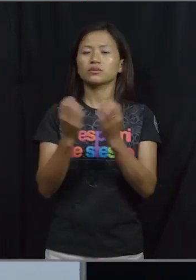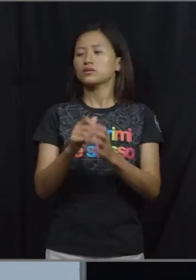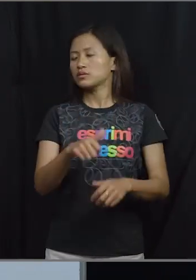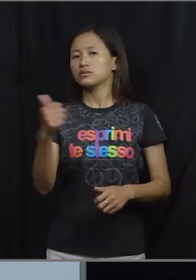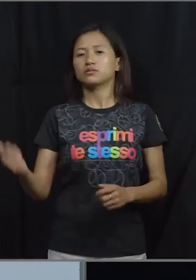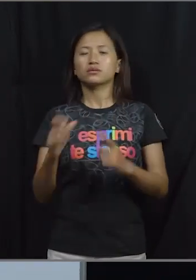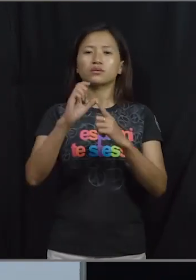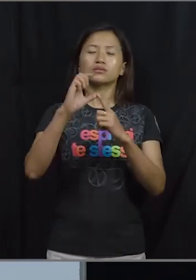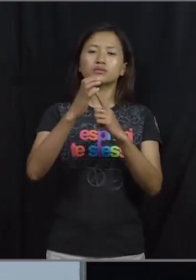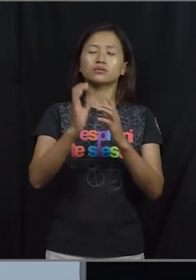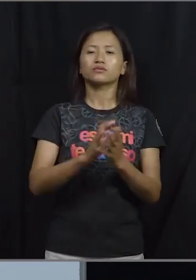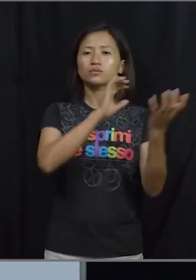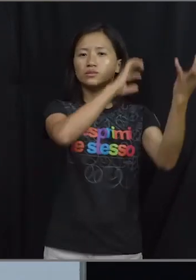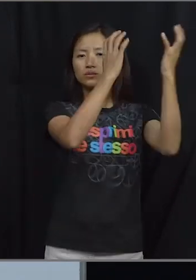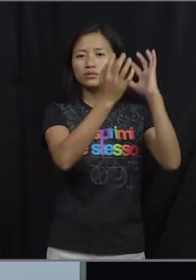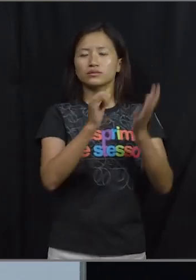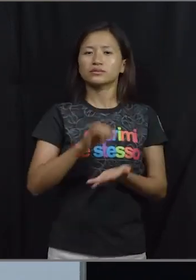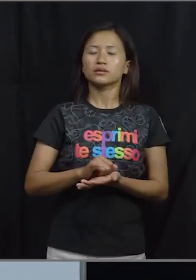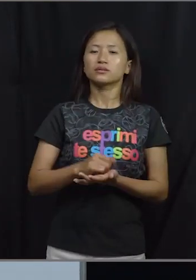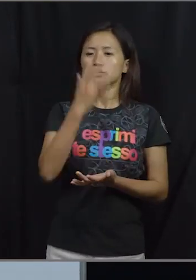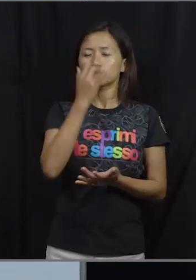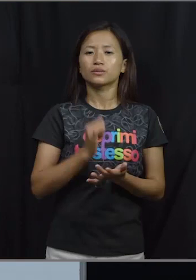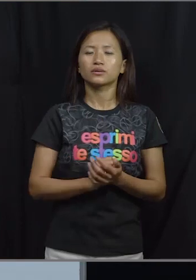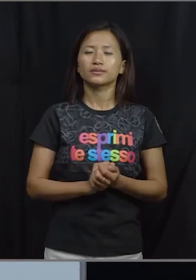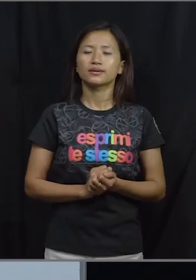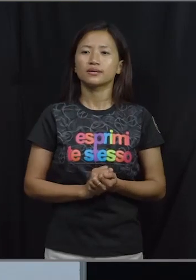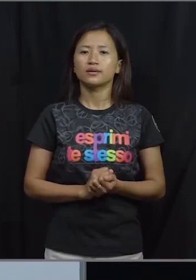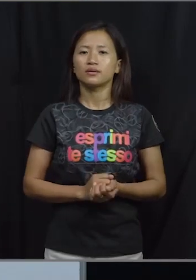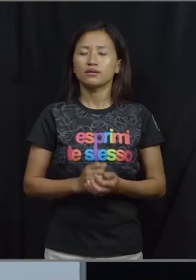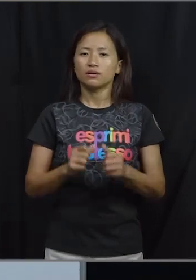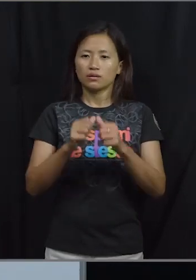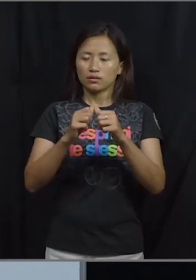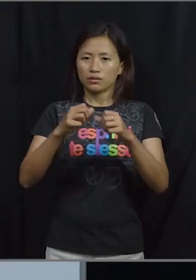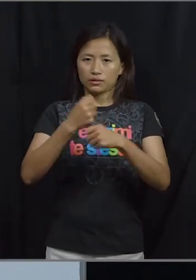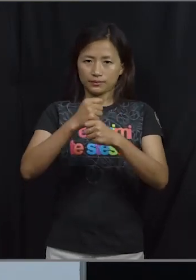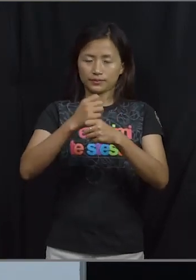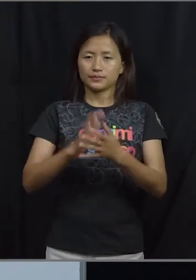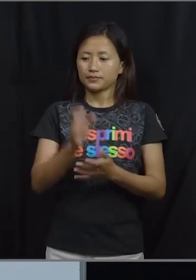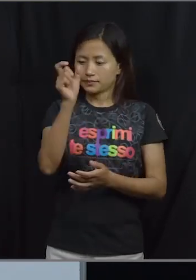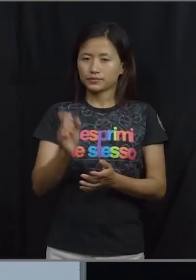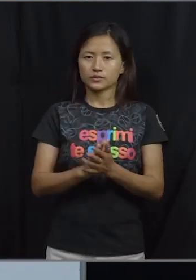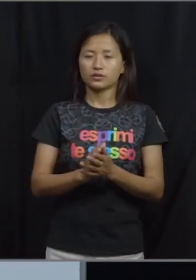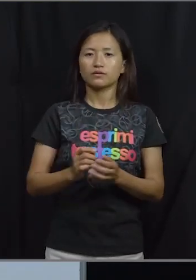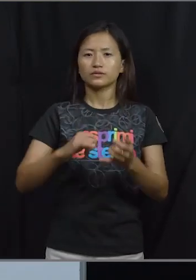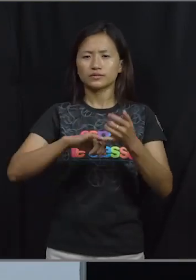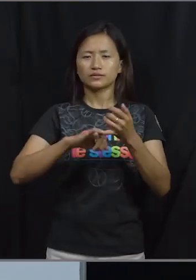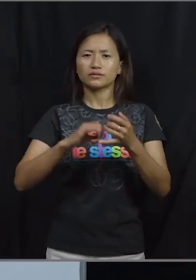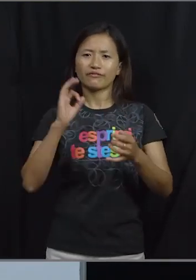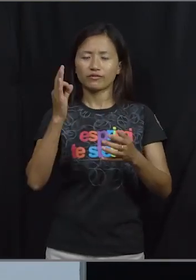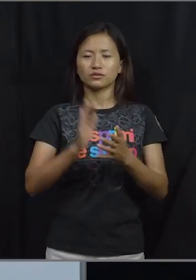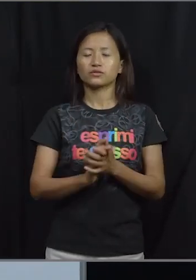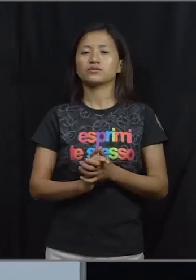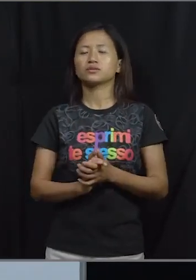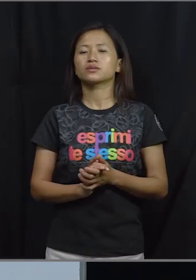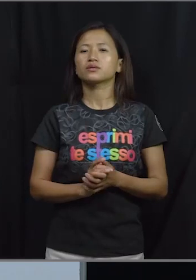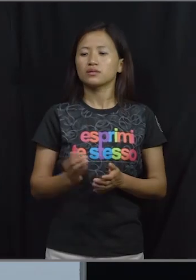cultures of the world also, isn't it? So that is why it is said that architectural monuments or the style of building houses